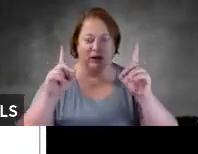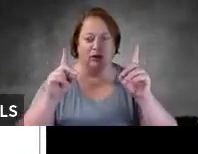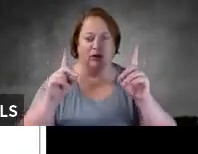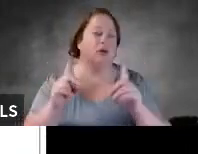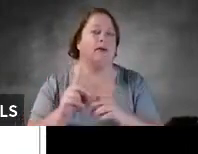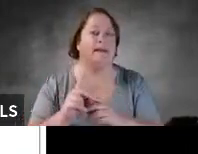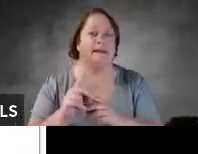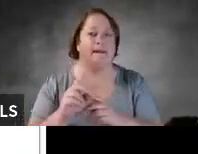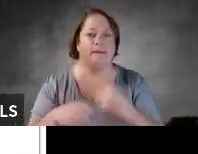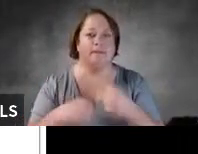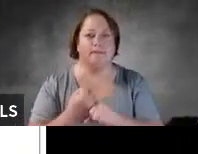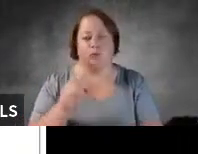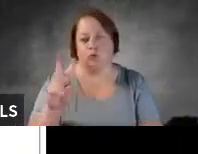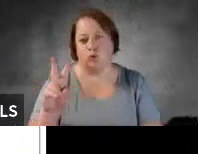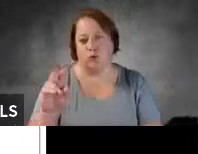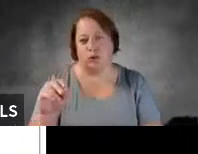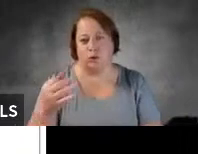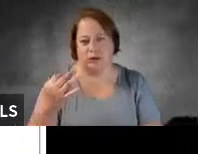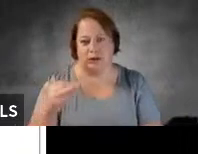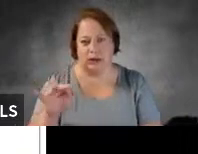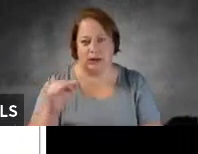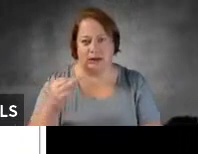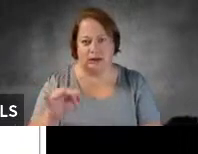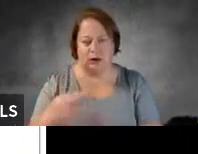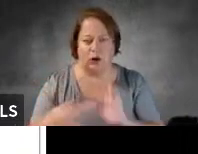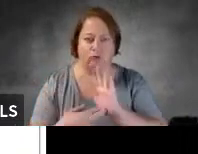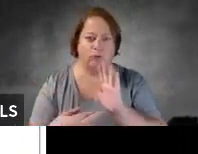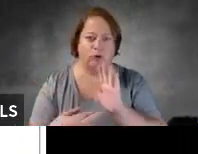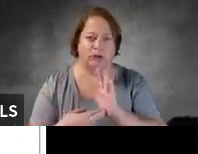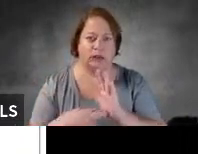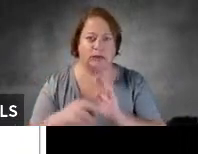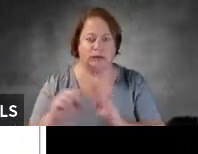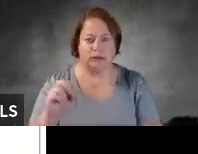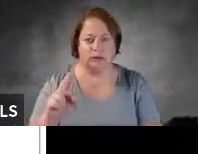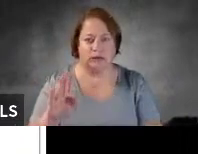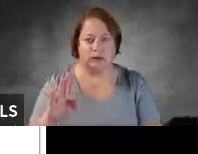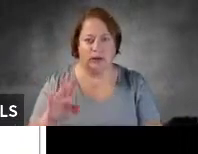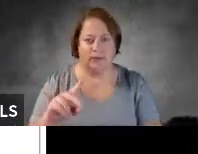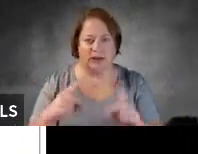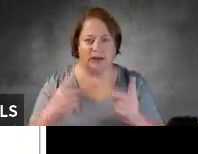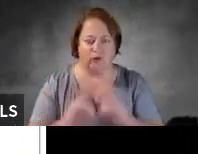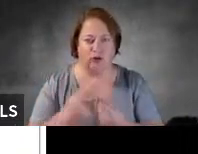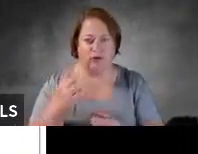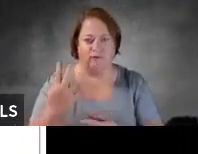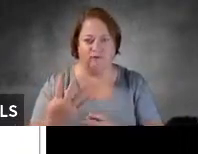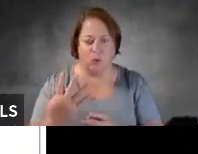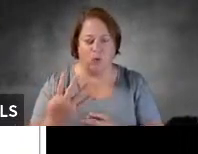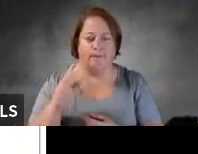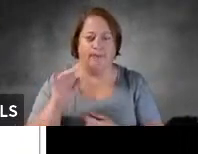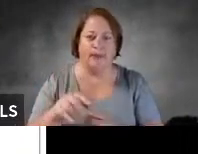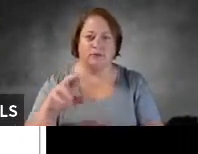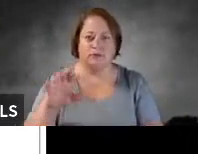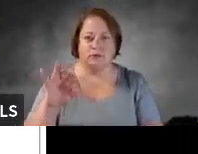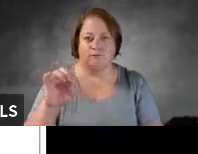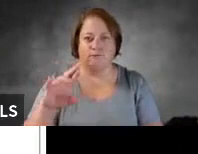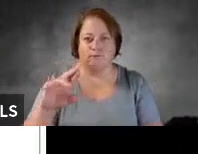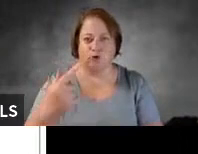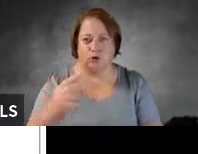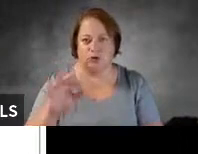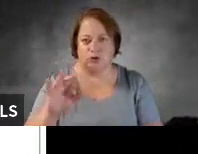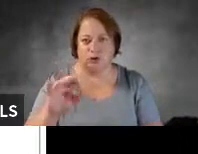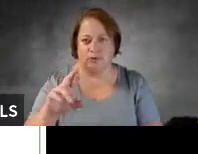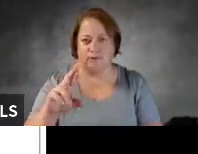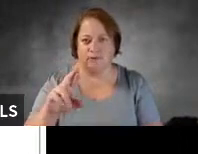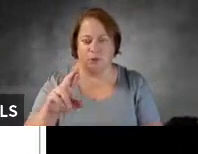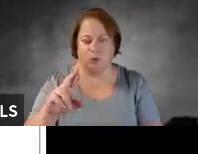Board of Education 2019, and represents Subdistrict 4, which includes Ferguson, Florissant,